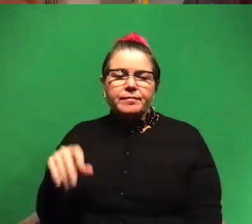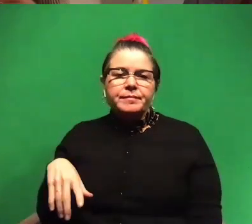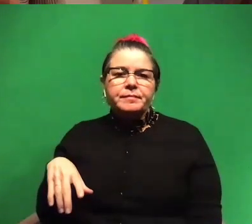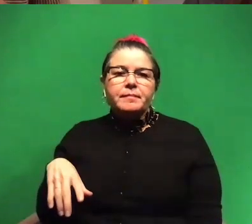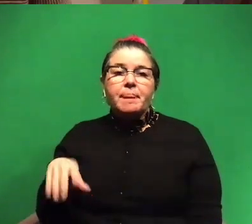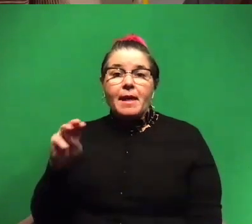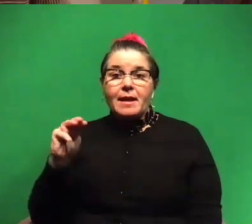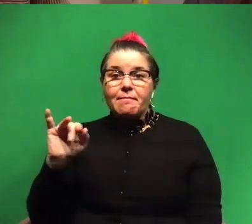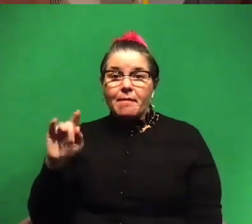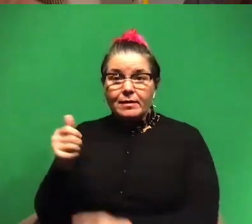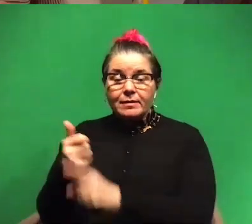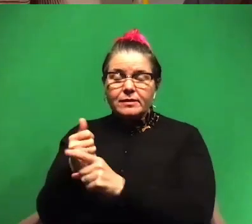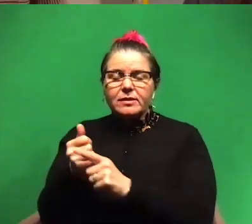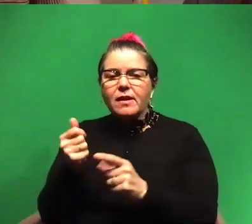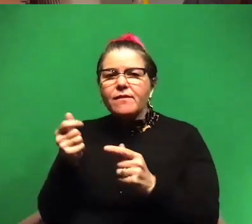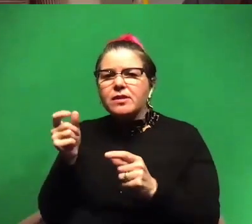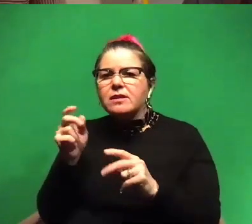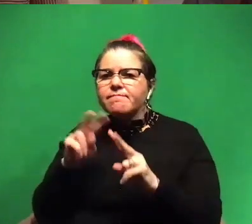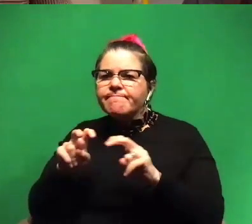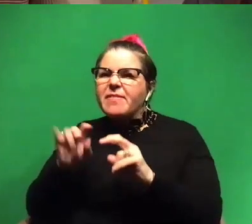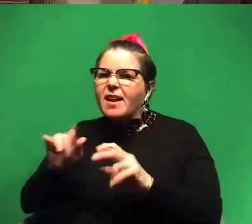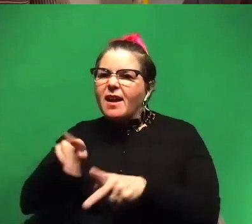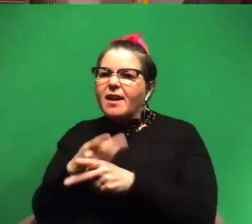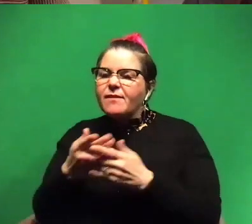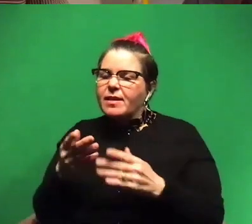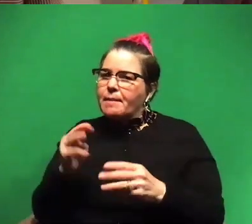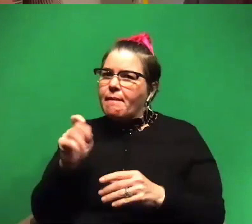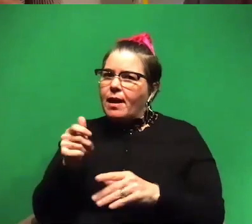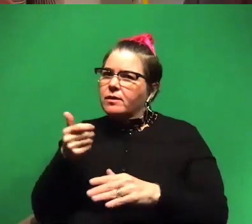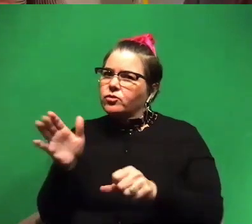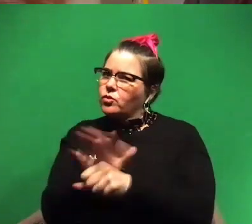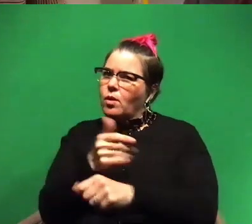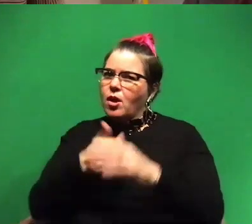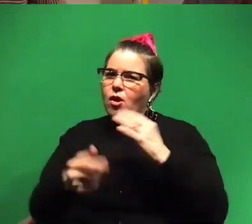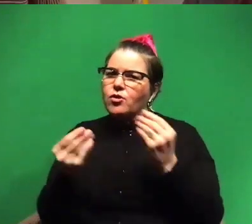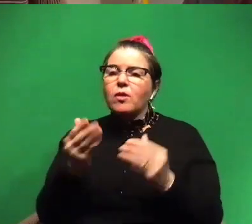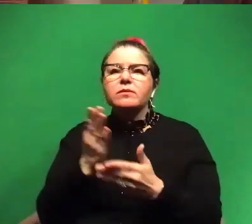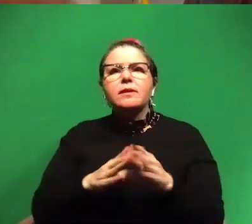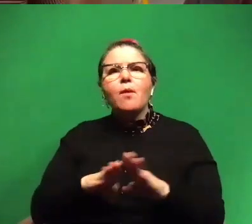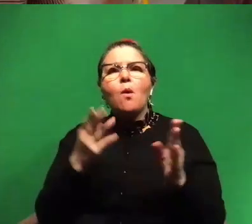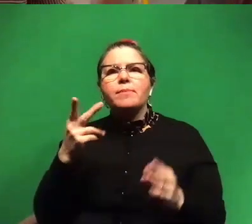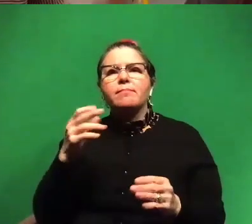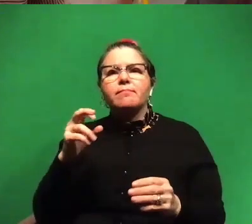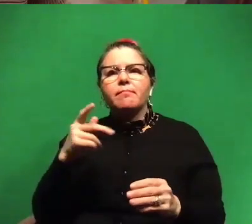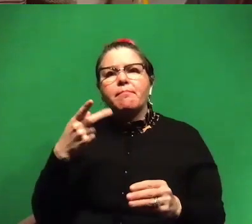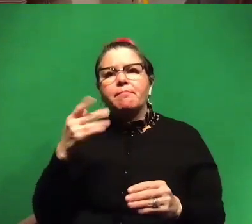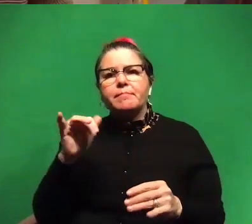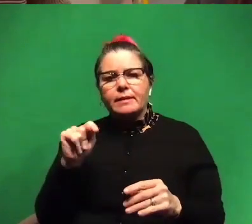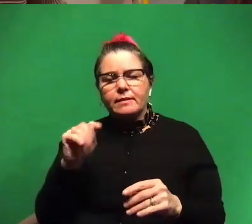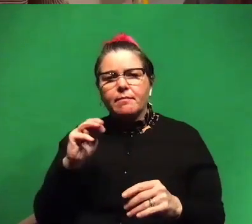mine, they've looked at doing some of this stuff because the mine is totally underground. Some mines are open pit mines, or they're open to the air,